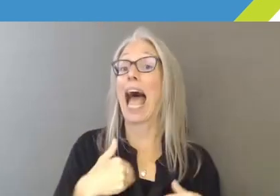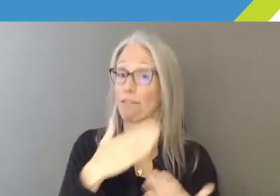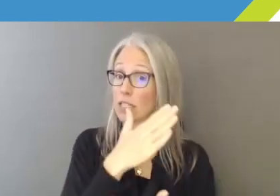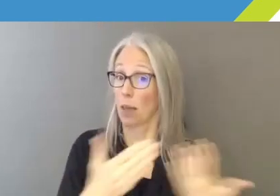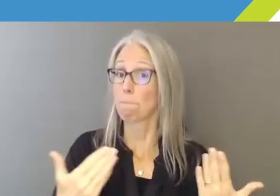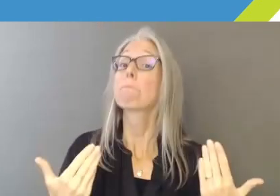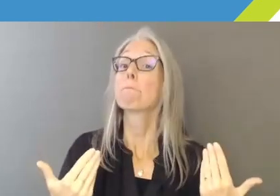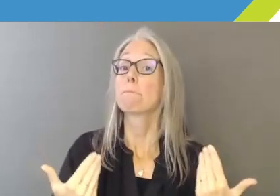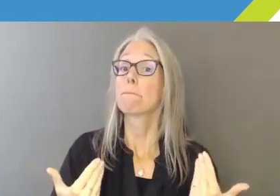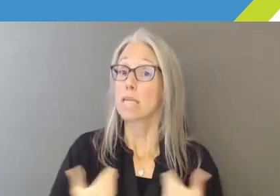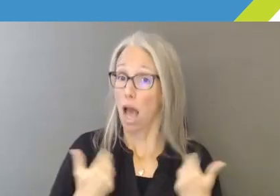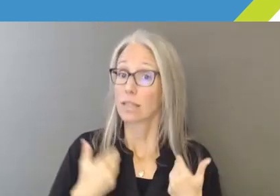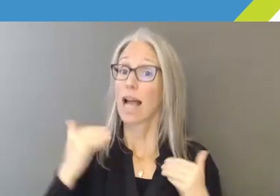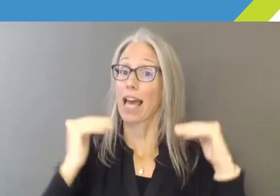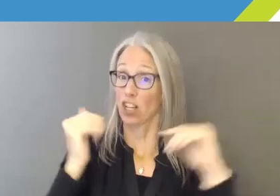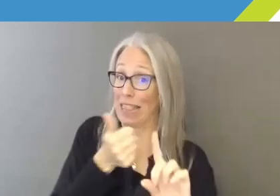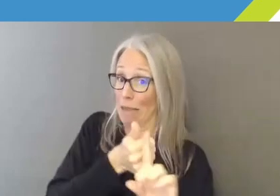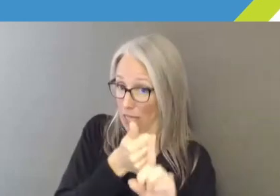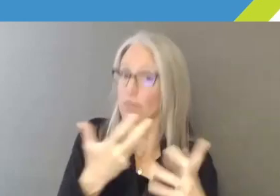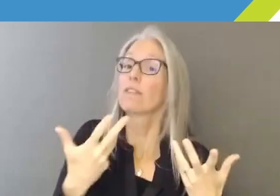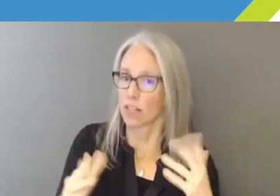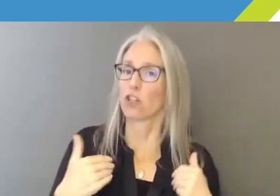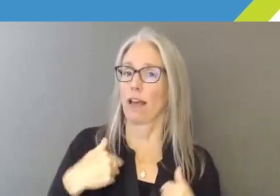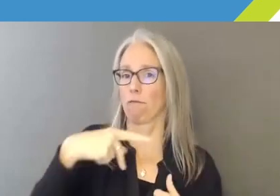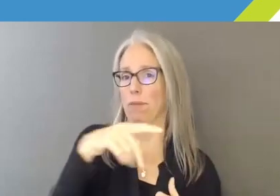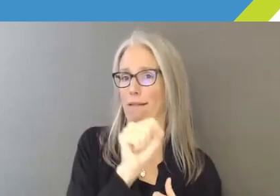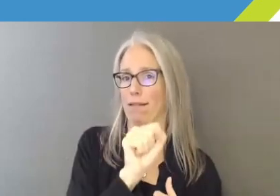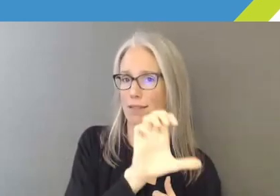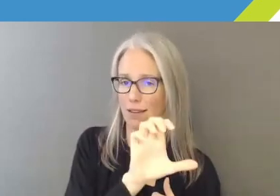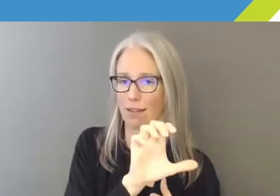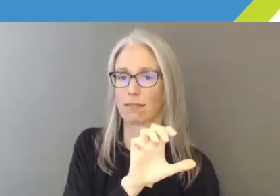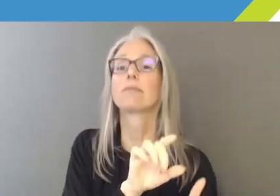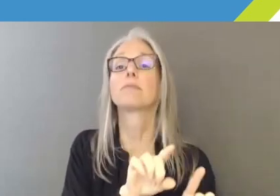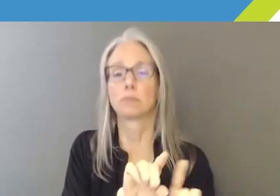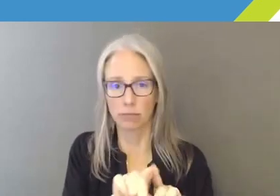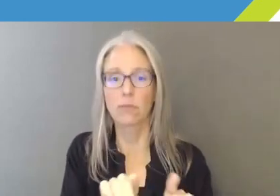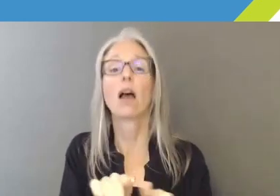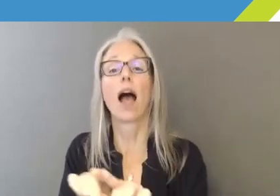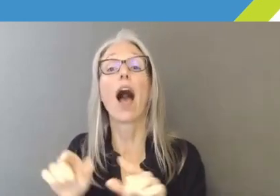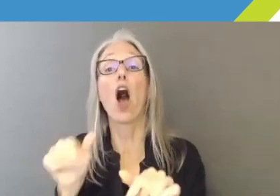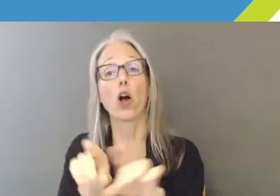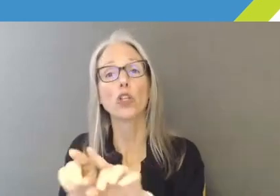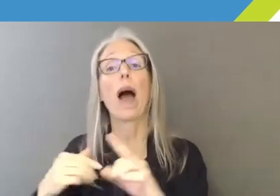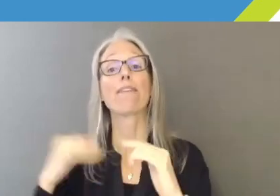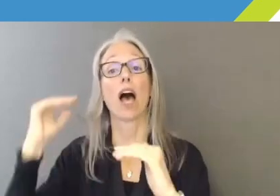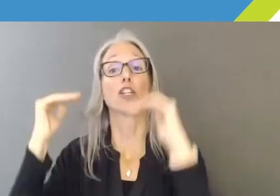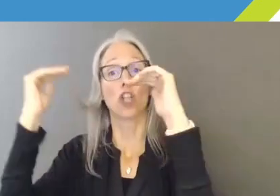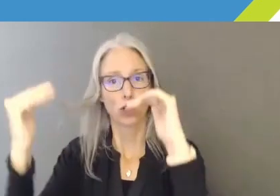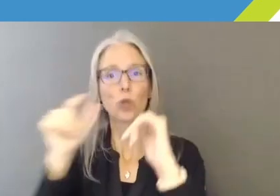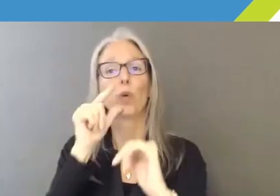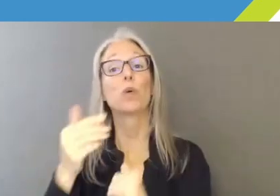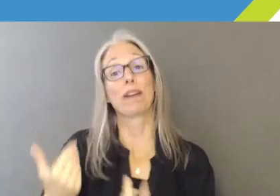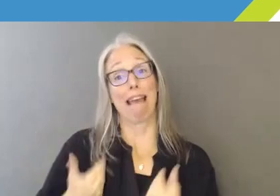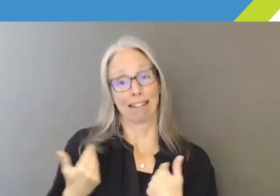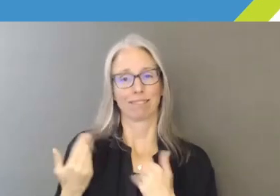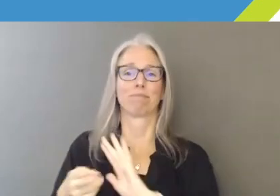adults who were pediatric PSCers who are volunteering. And we have people living with PSC here, adults who are happy